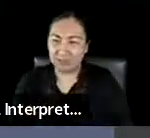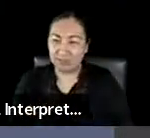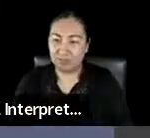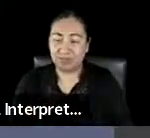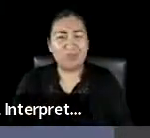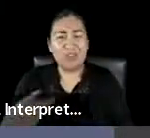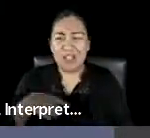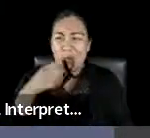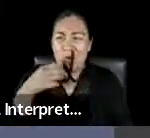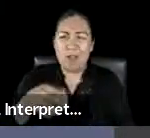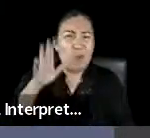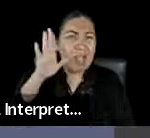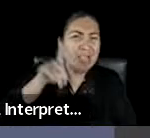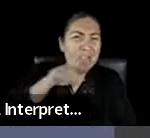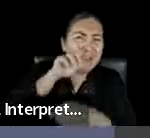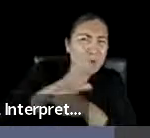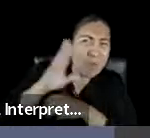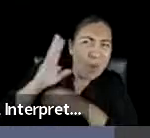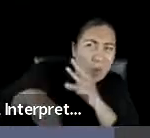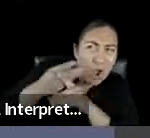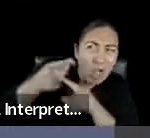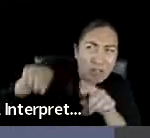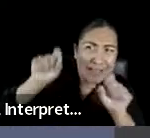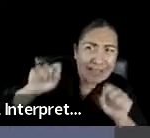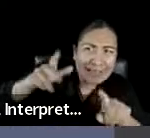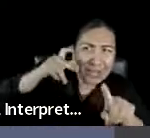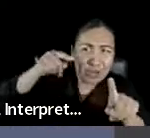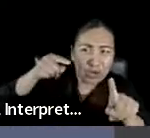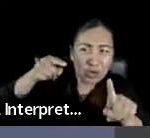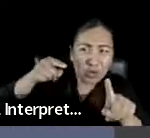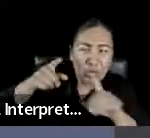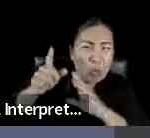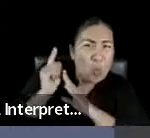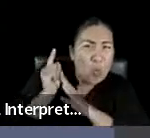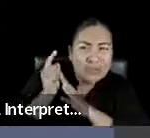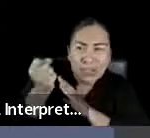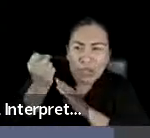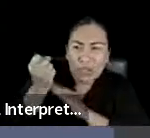I'm going to confirm that the world can hear you. 1 second.